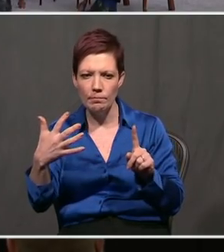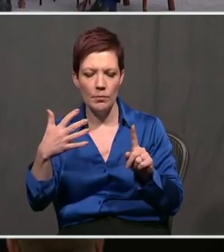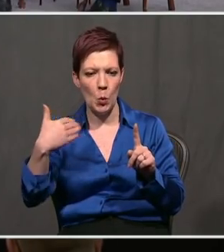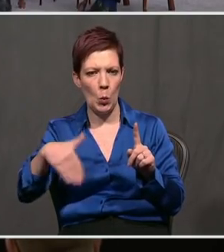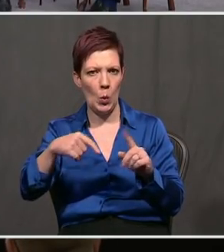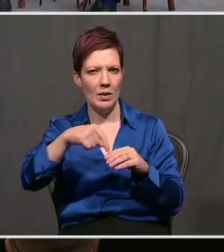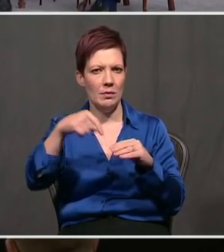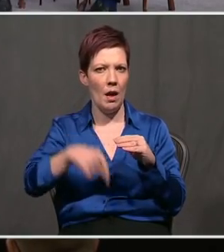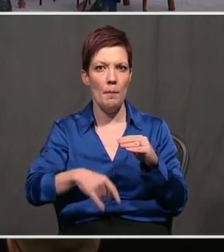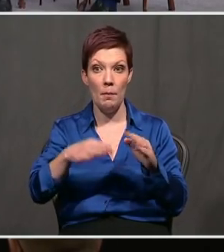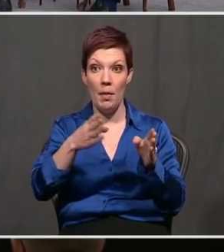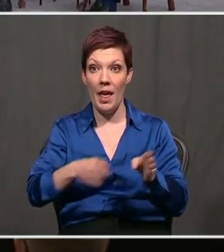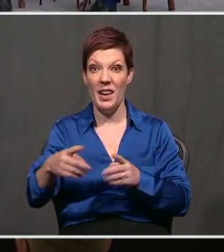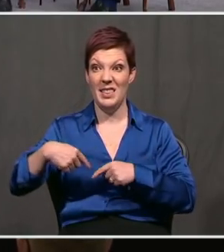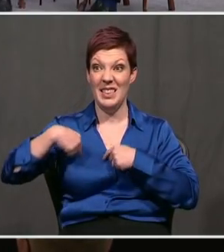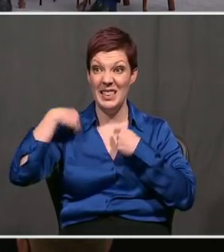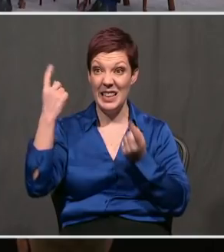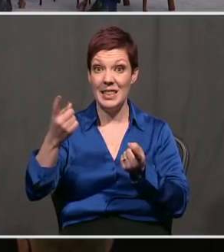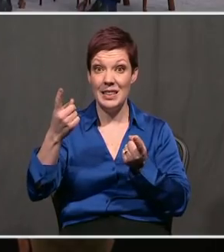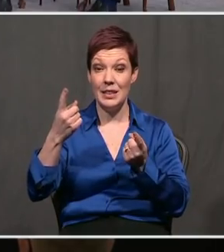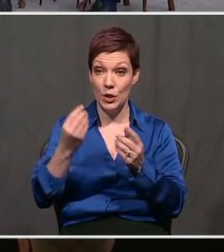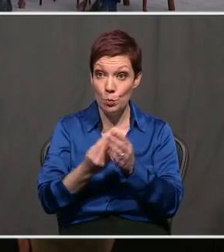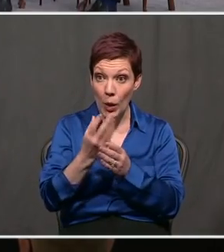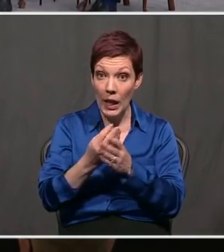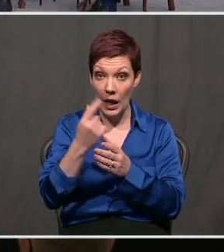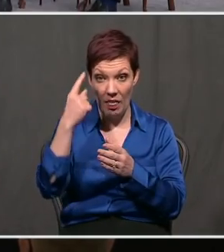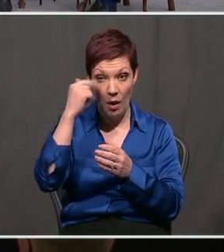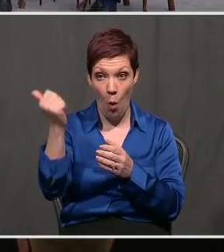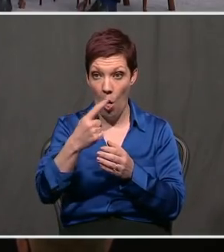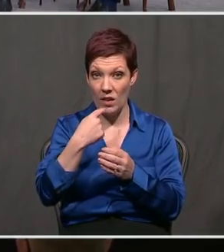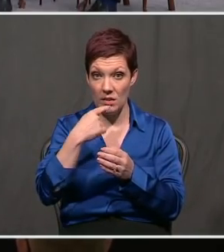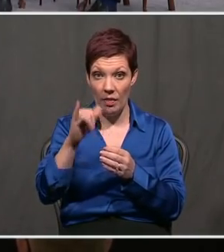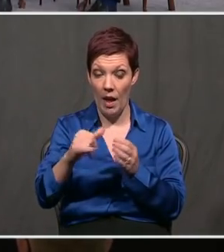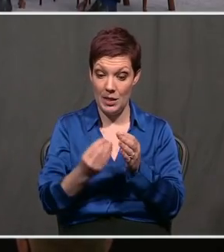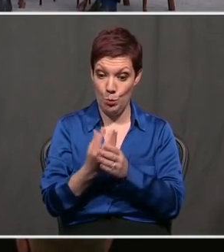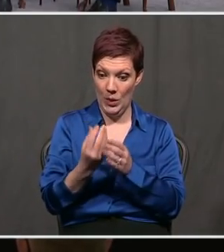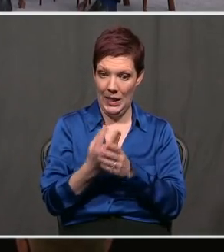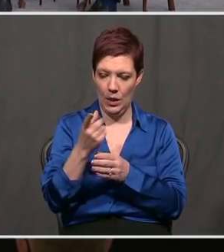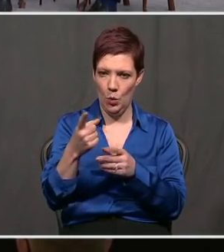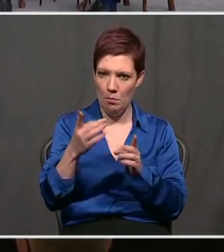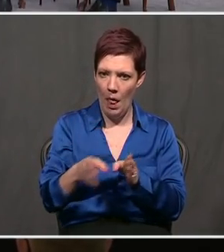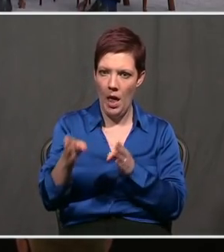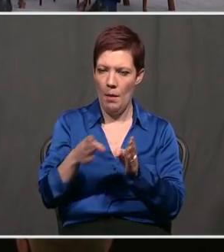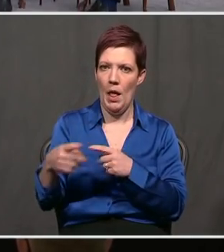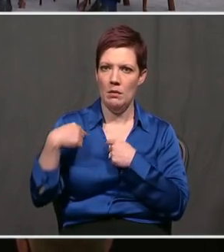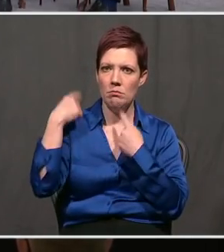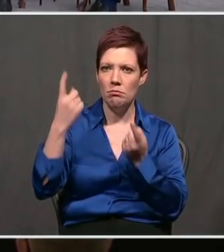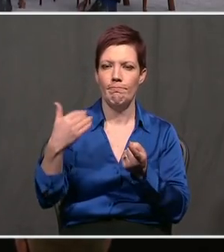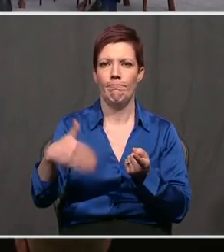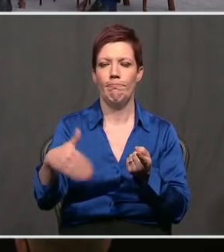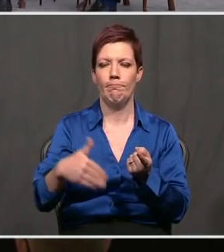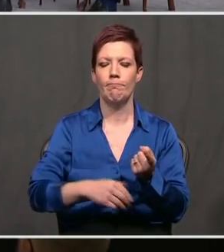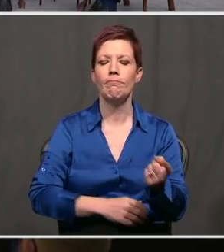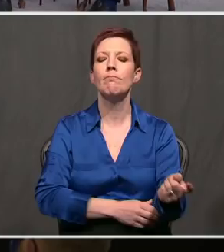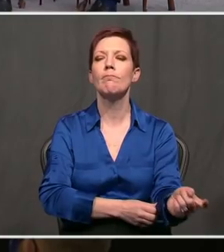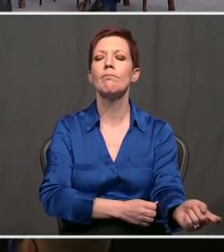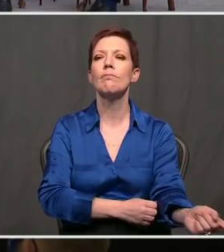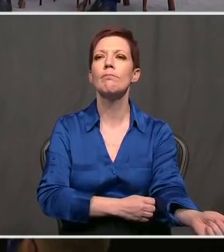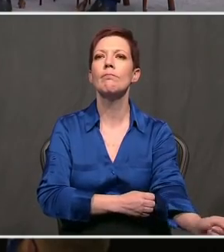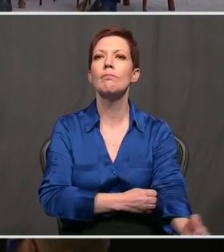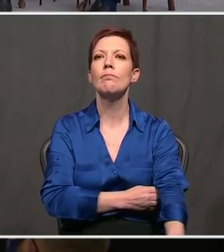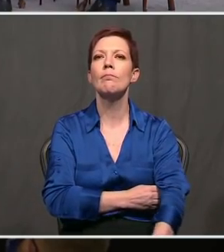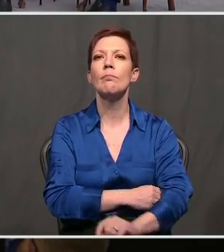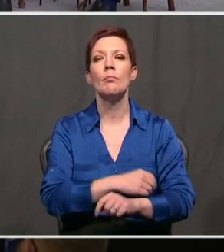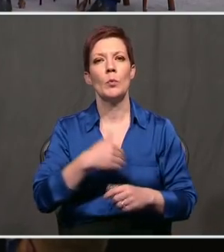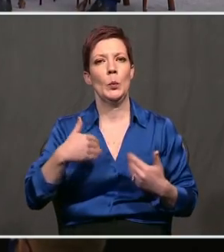of you said since the spring, you know, since the spring, been planning on this. And these four governors, while some